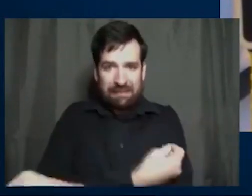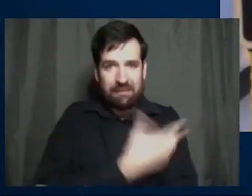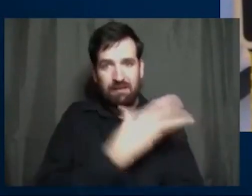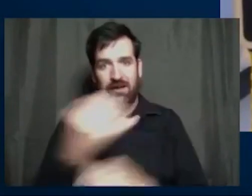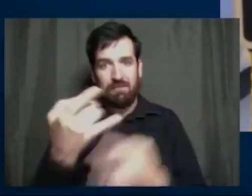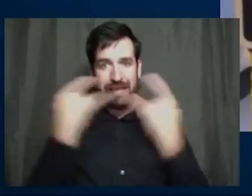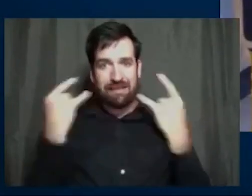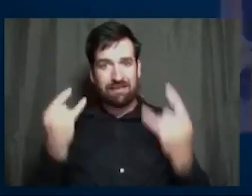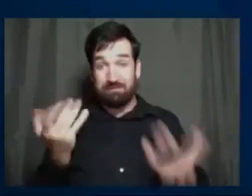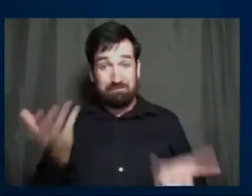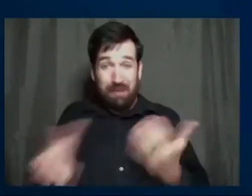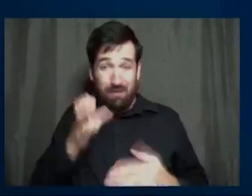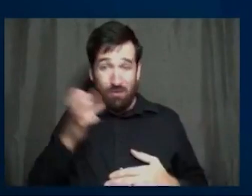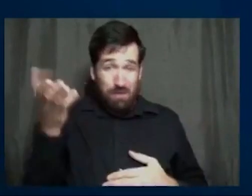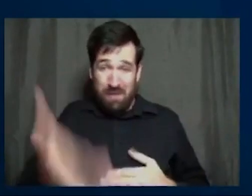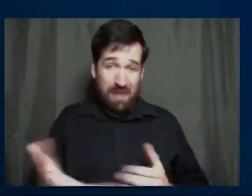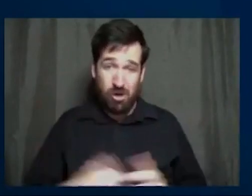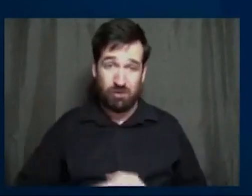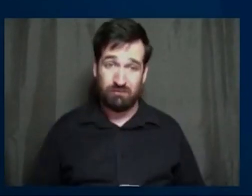at the bedside.